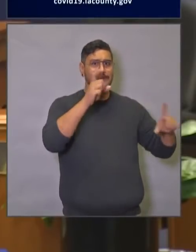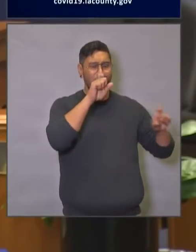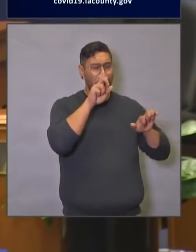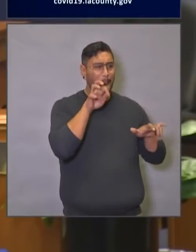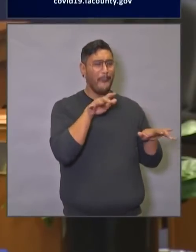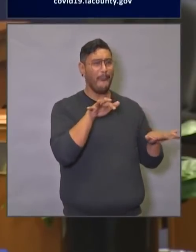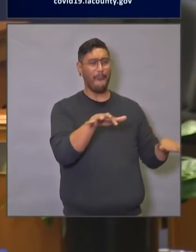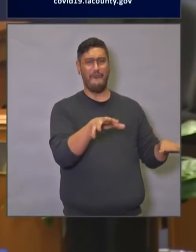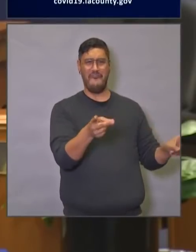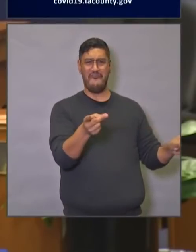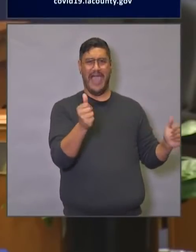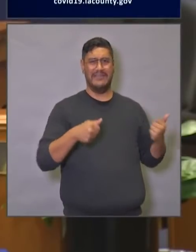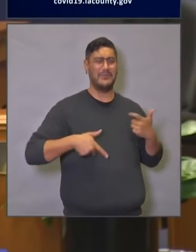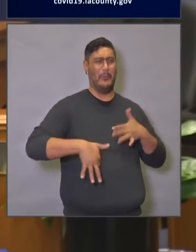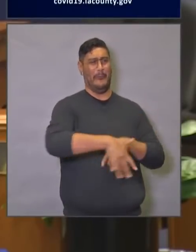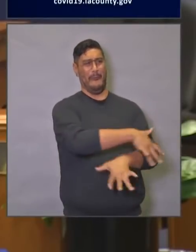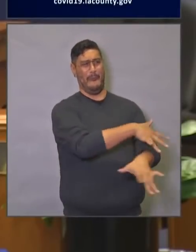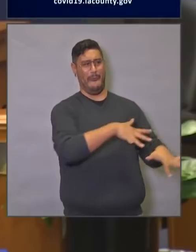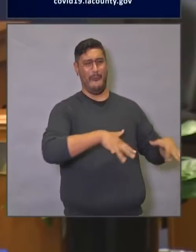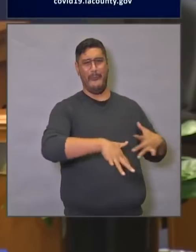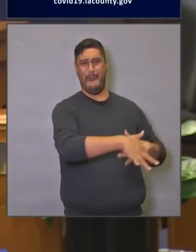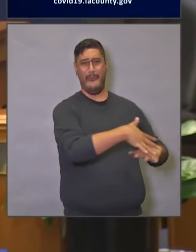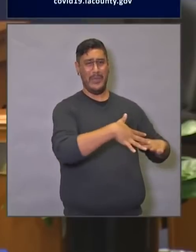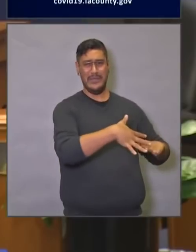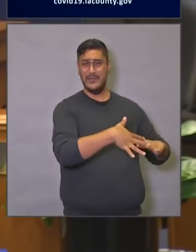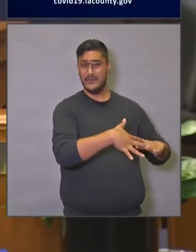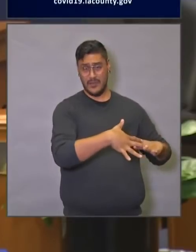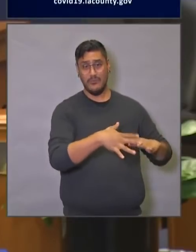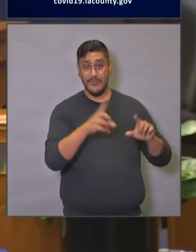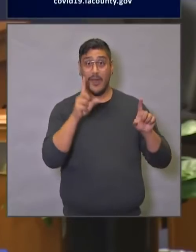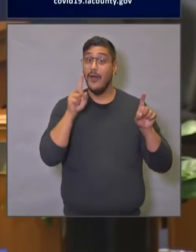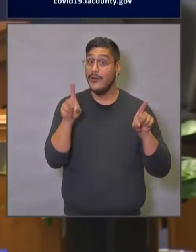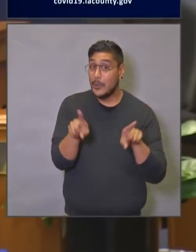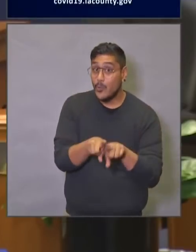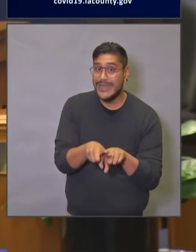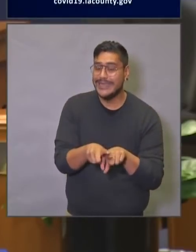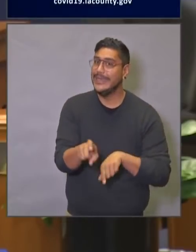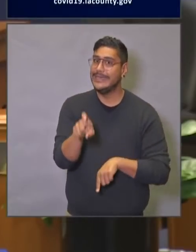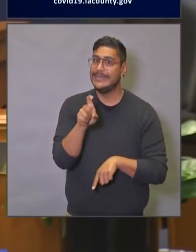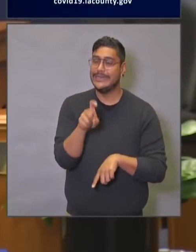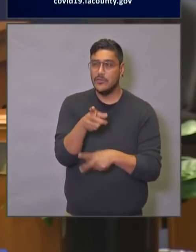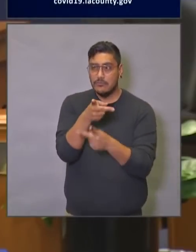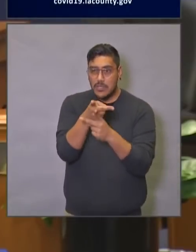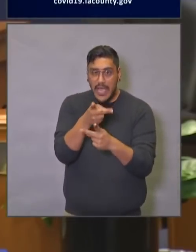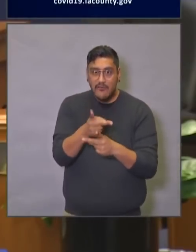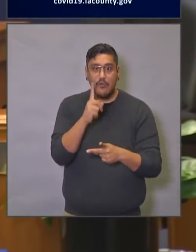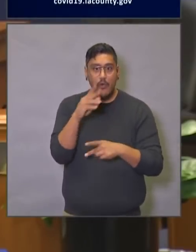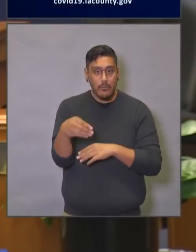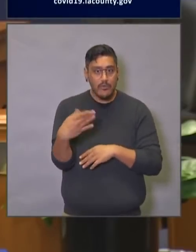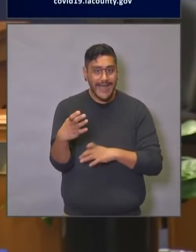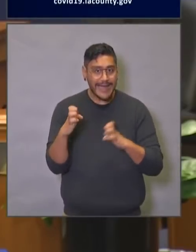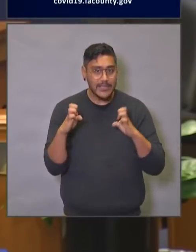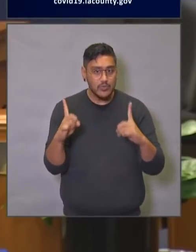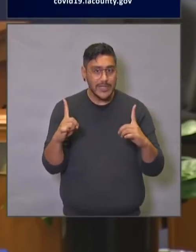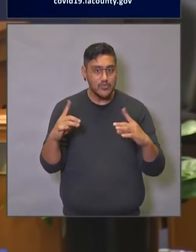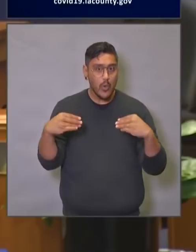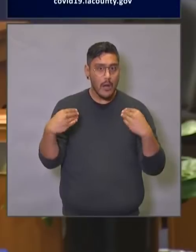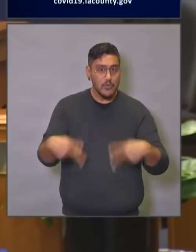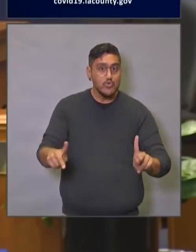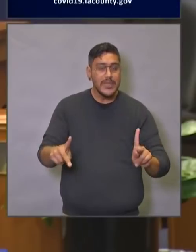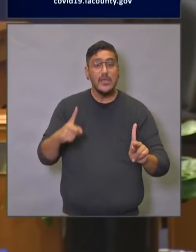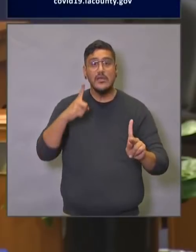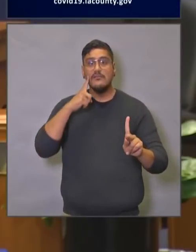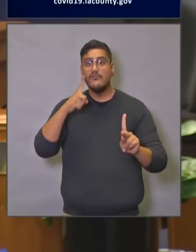neighborhoods. So I agree with you that we have to be attentive to making sure that there are educational opportunities for students where